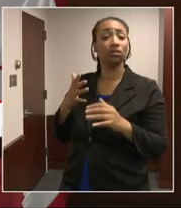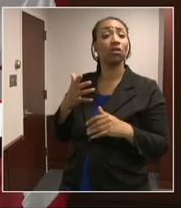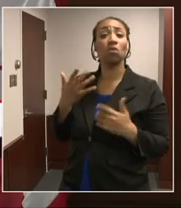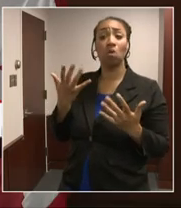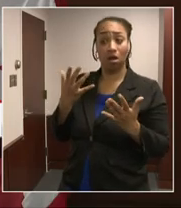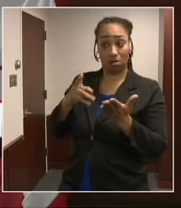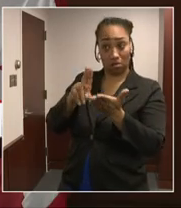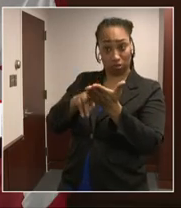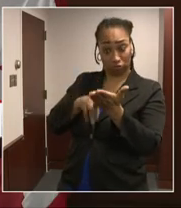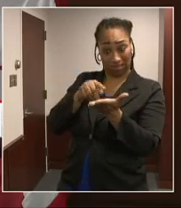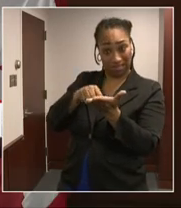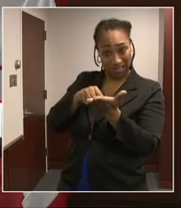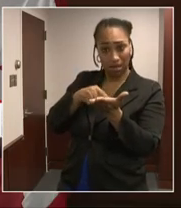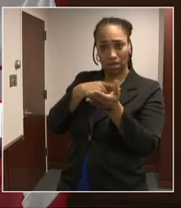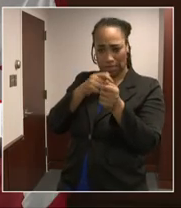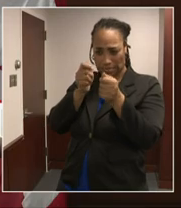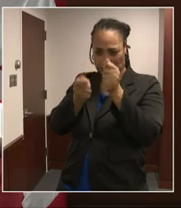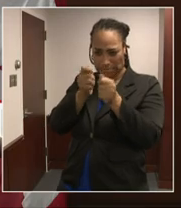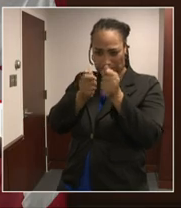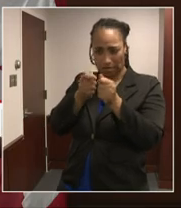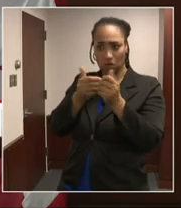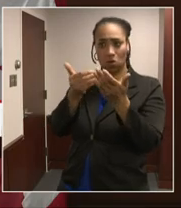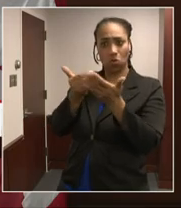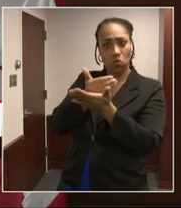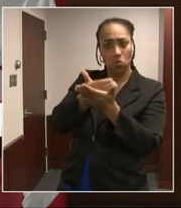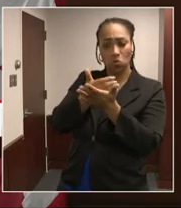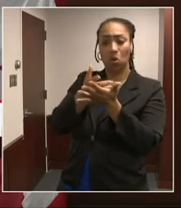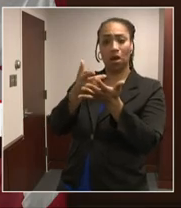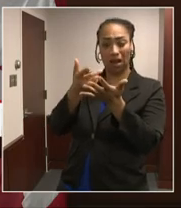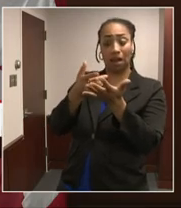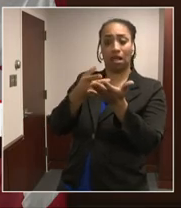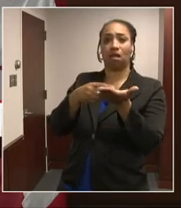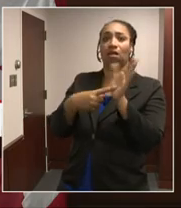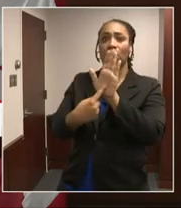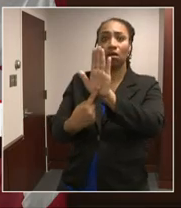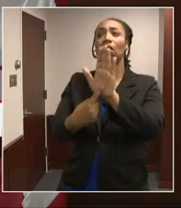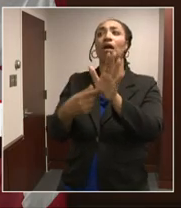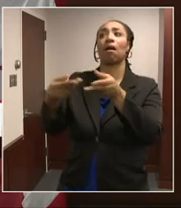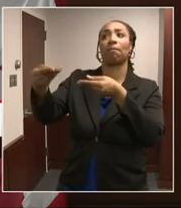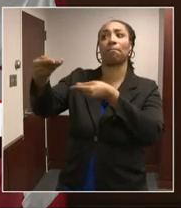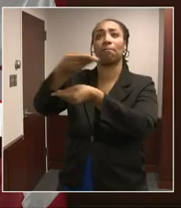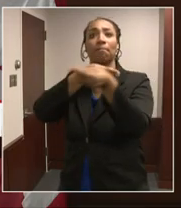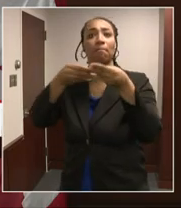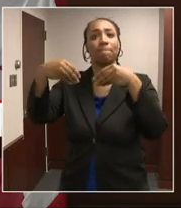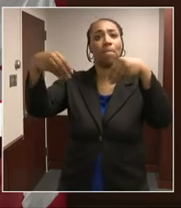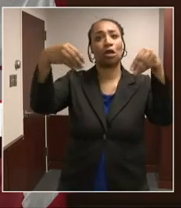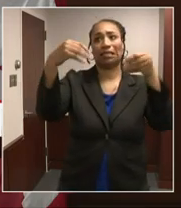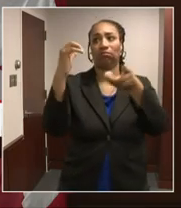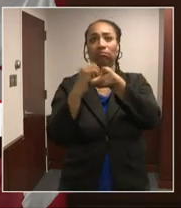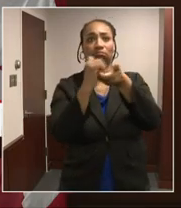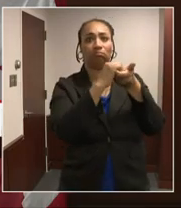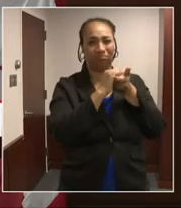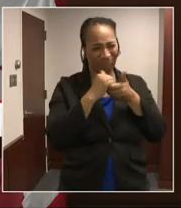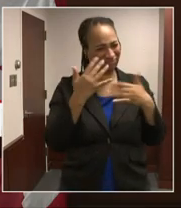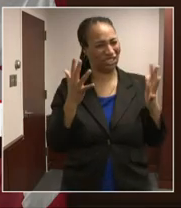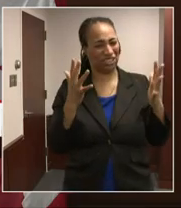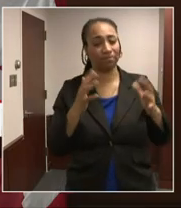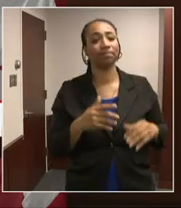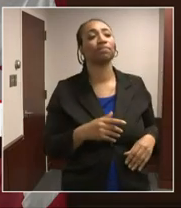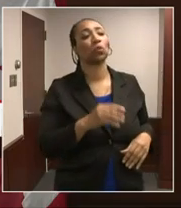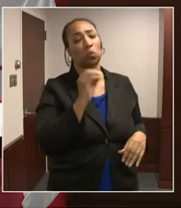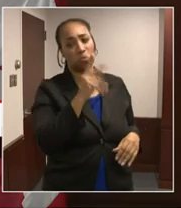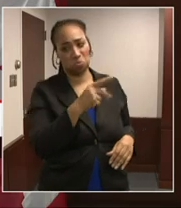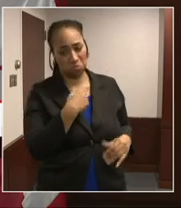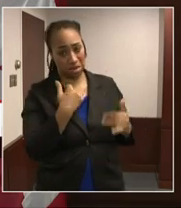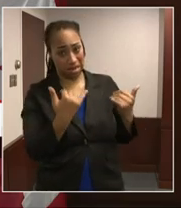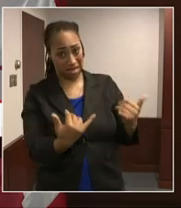new solicitation, and I think those contracts have been issued. Could you talk a little bit about just this indictment? I mean,